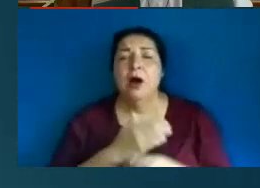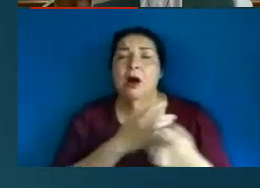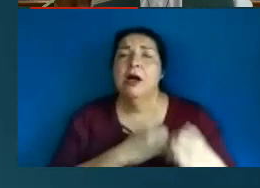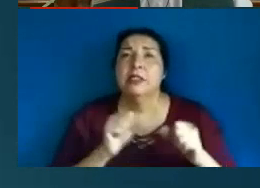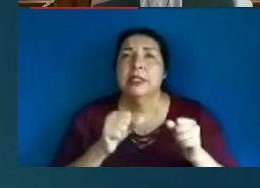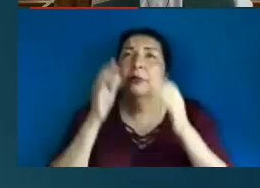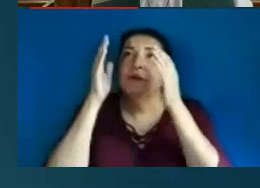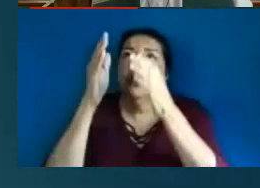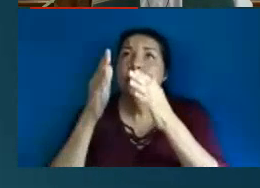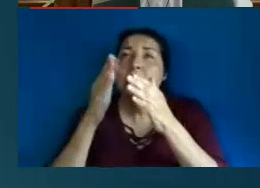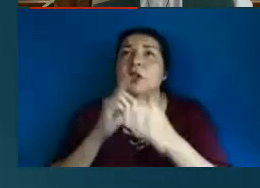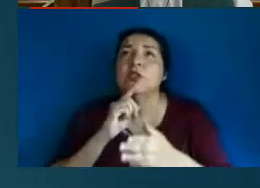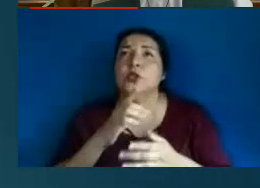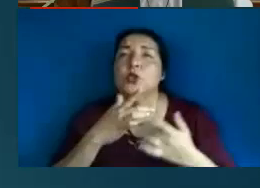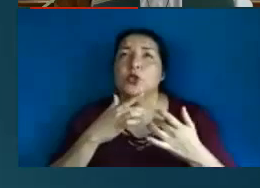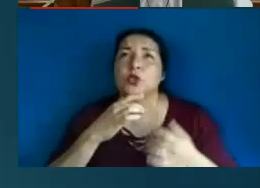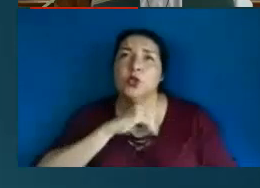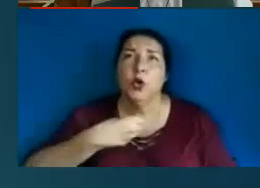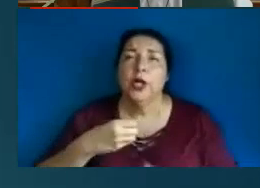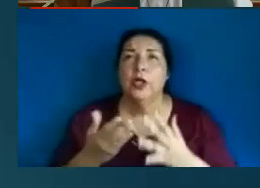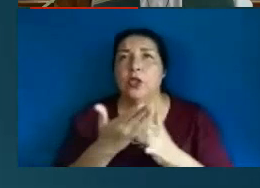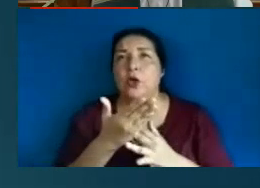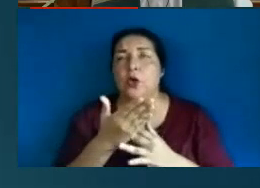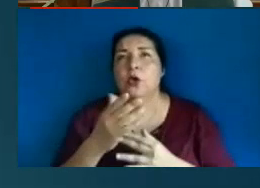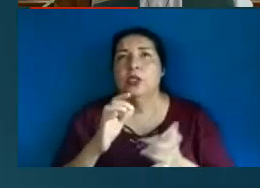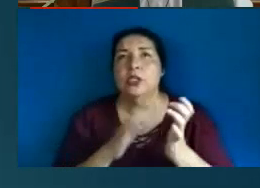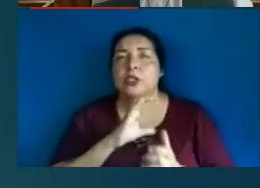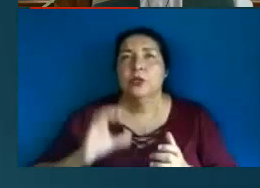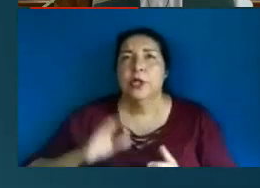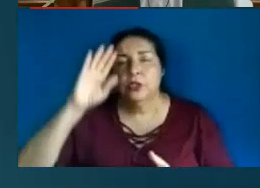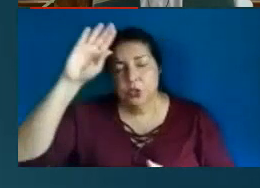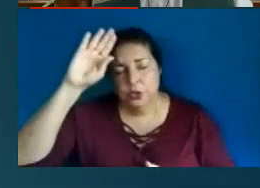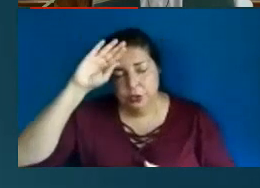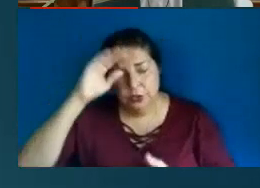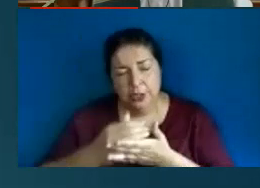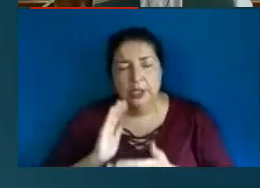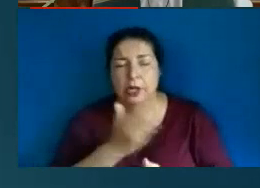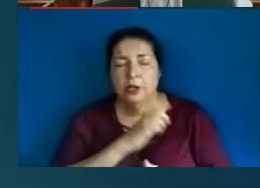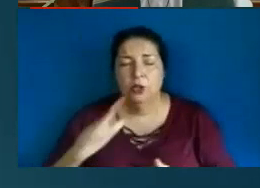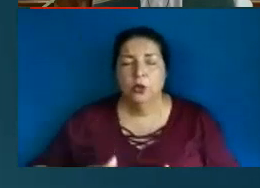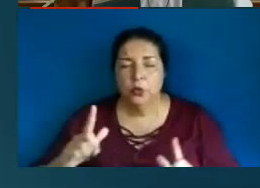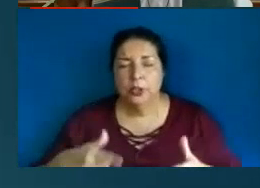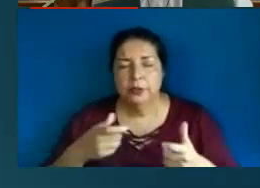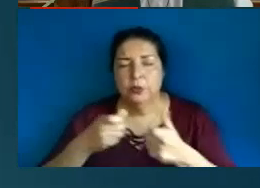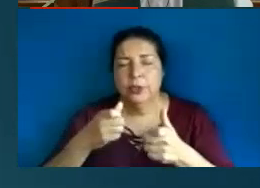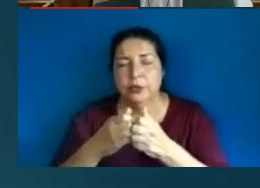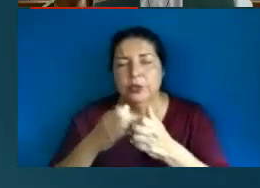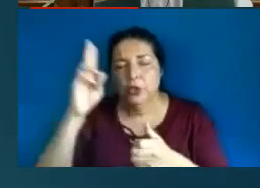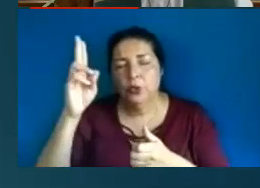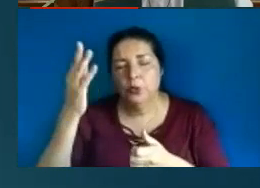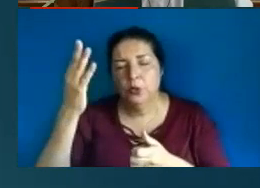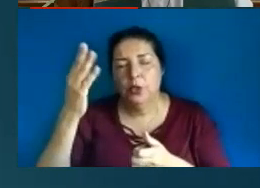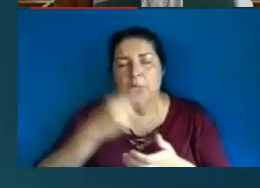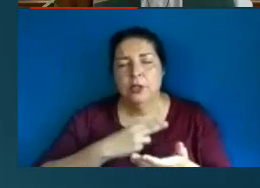are found. Through Jesus Christ, your Son, our Lord, who lives and reigns with you in the Holy Spirit, one